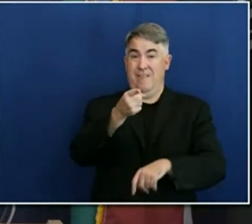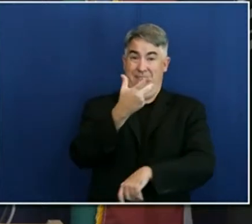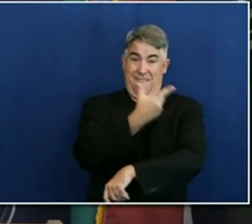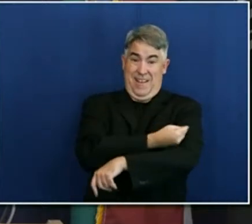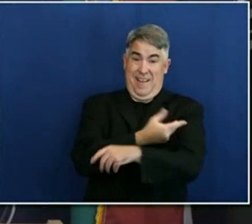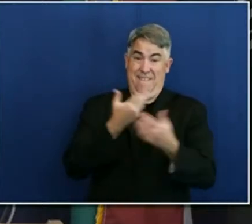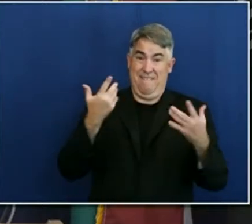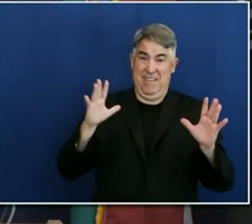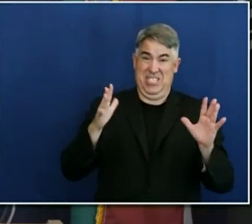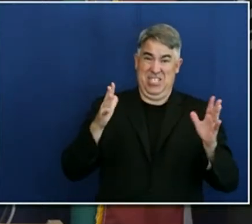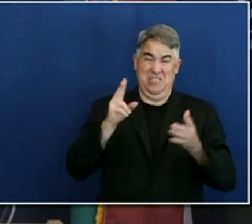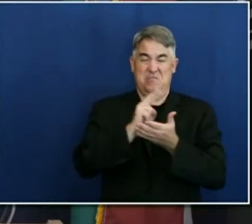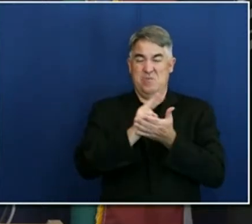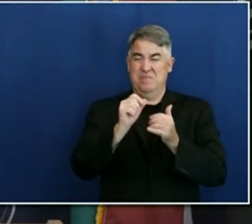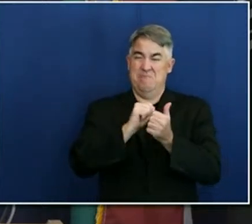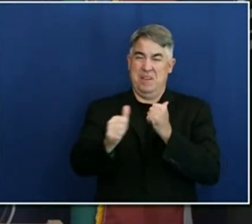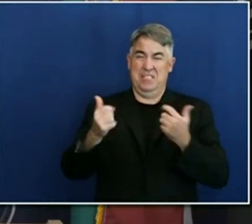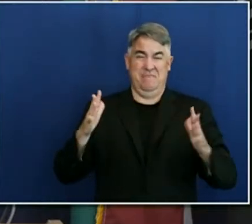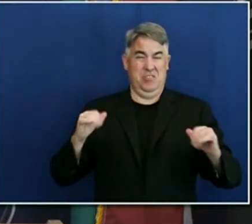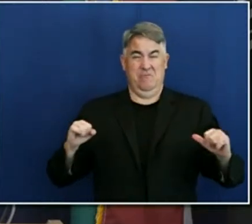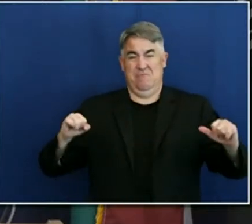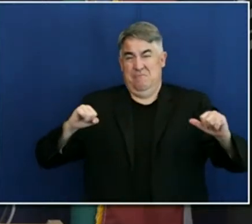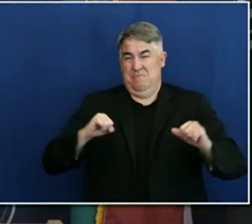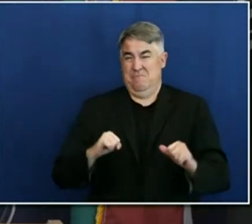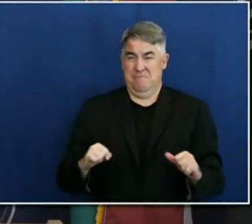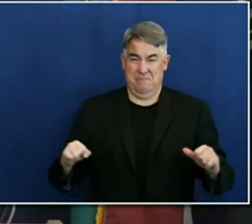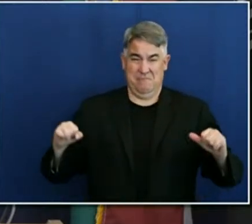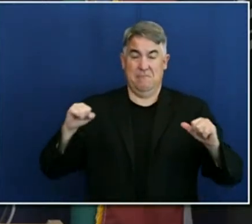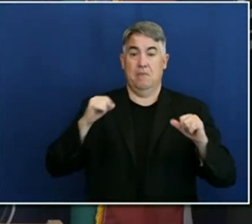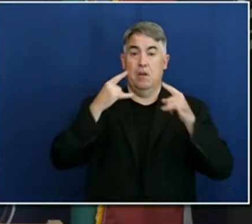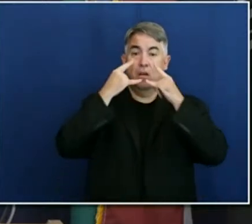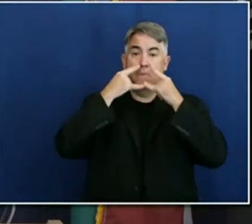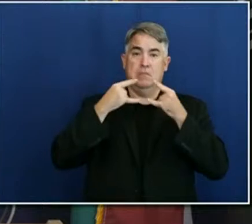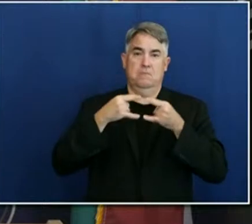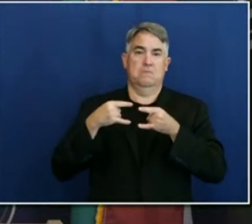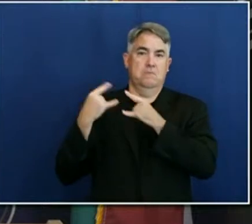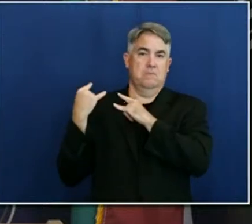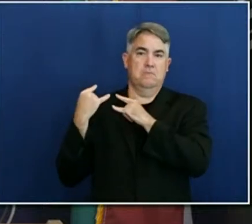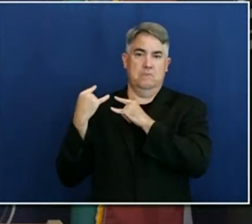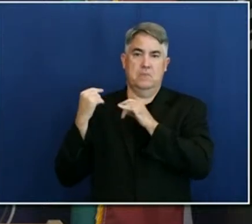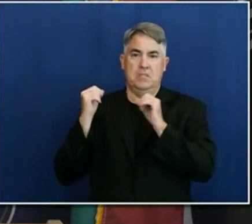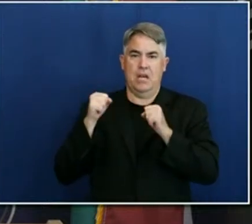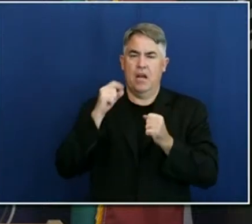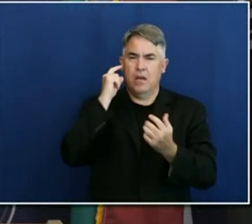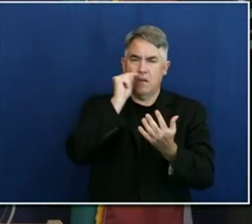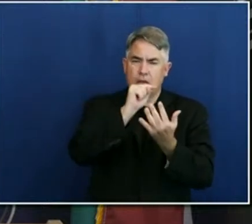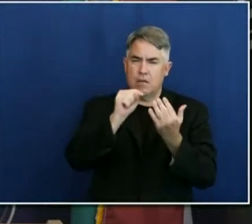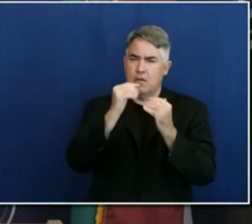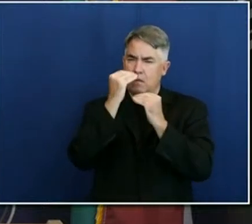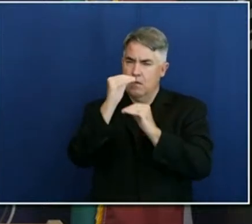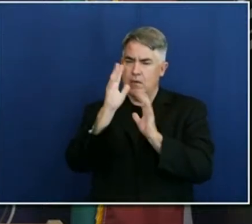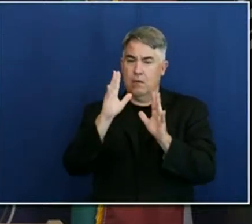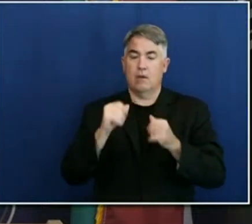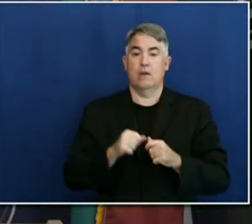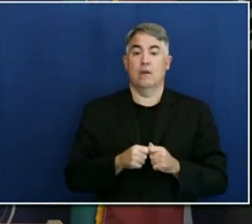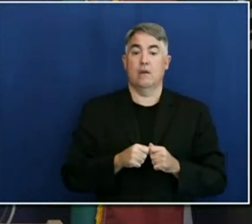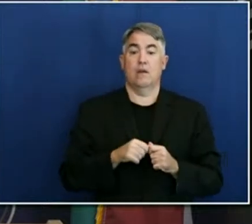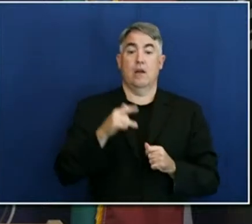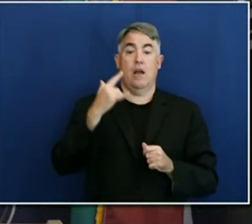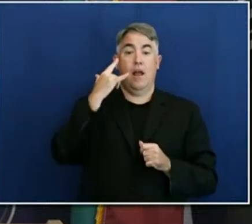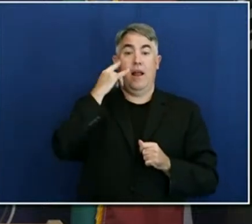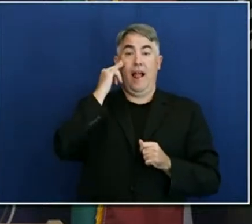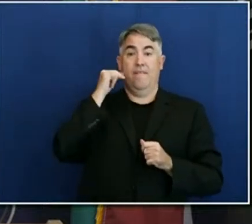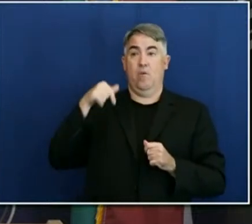those individuals when they're outdoors and not amongst large groups. California Department of Public Health agreed, and so does